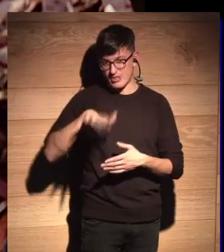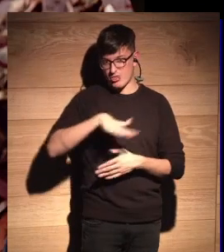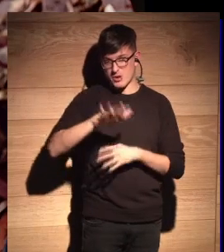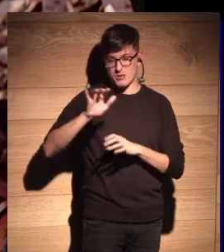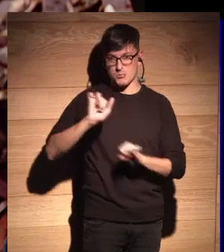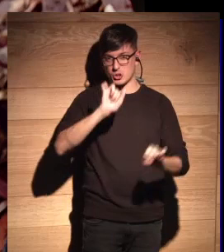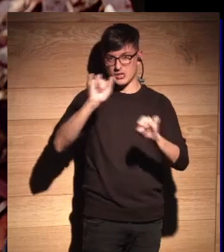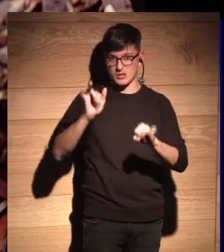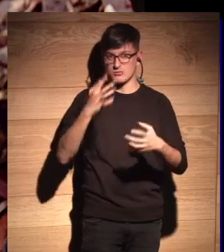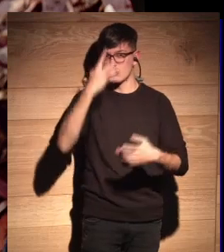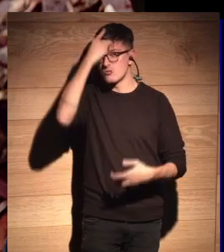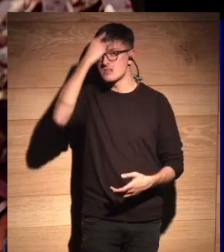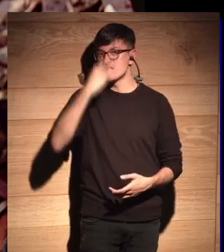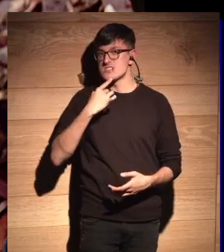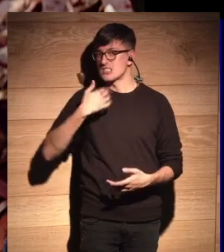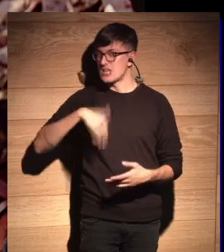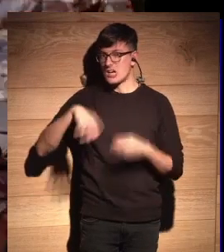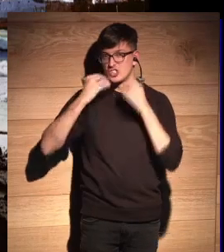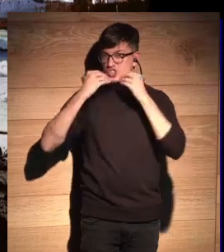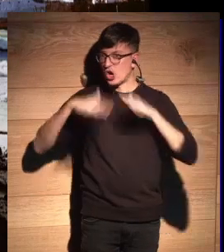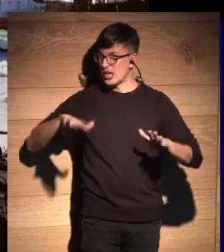historical picture now. Okay.